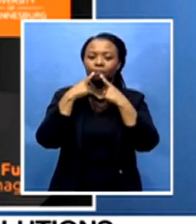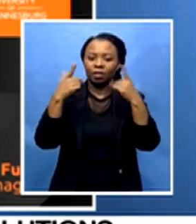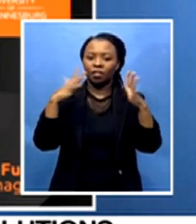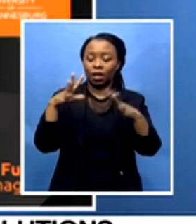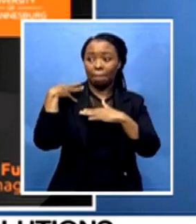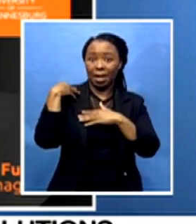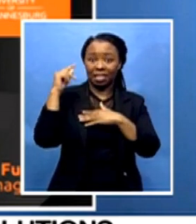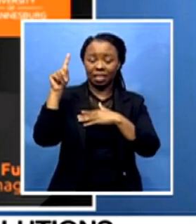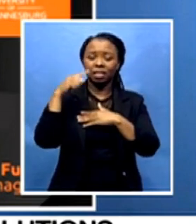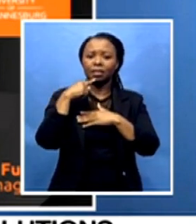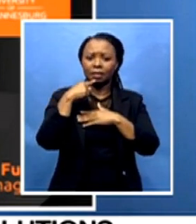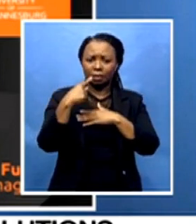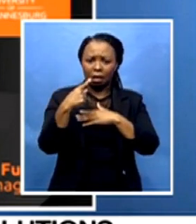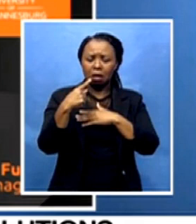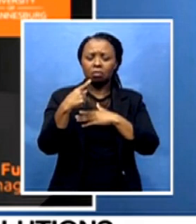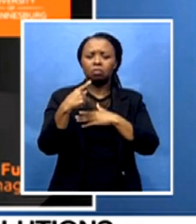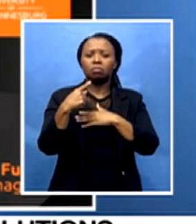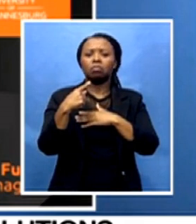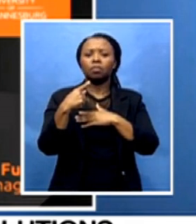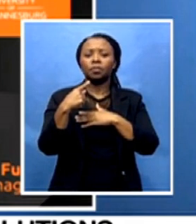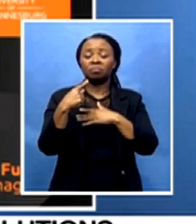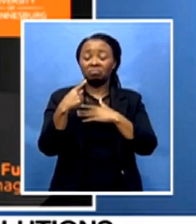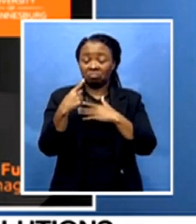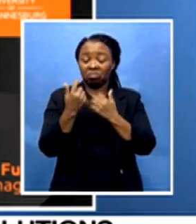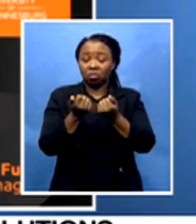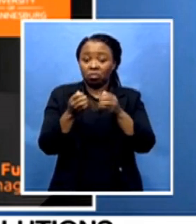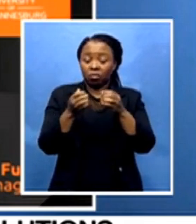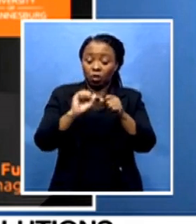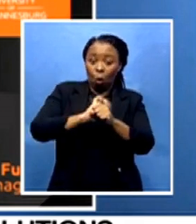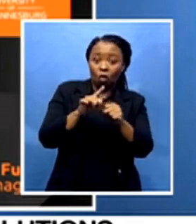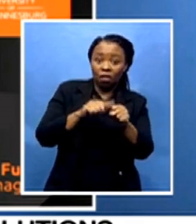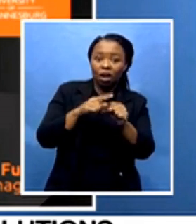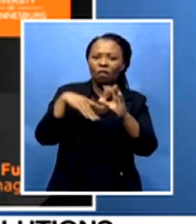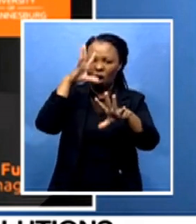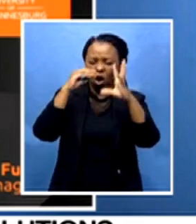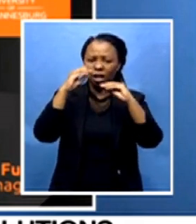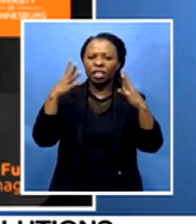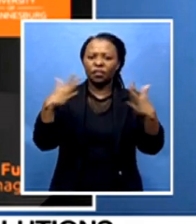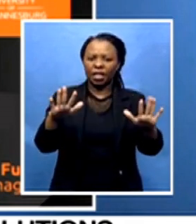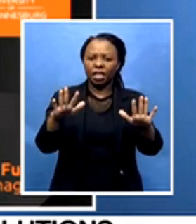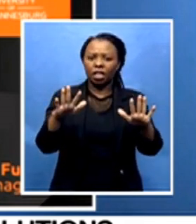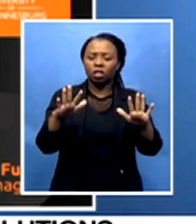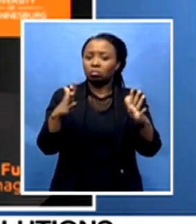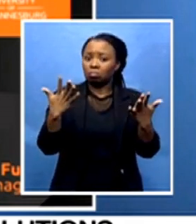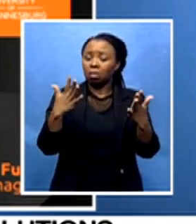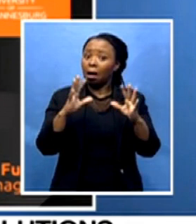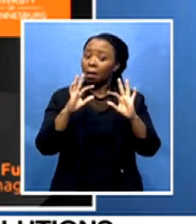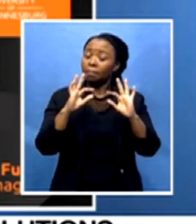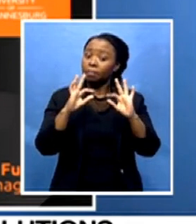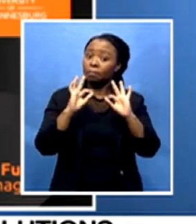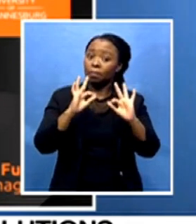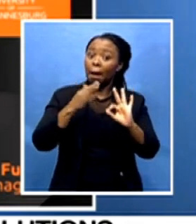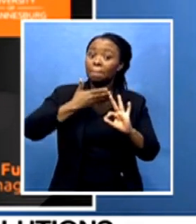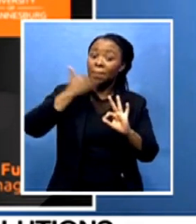we've learned from COVID-19. We've learned that probably the best way forward in terms of teaching and learning in the future